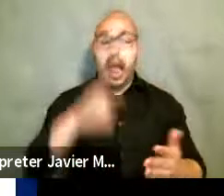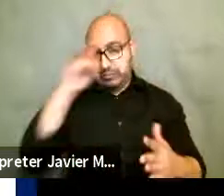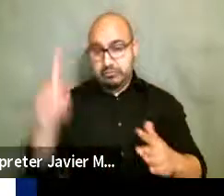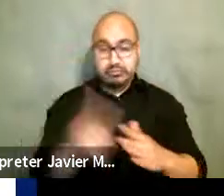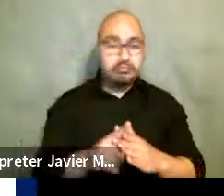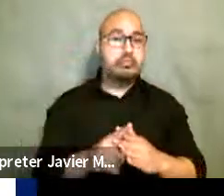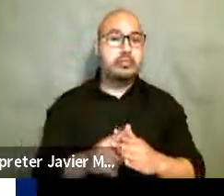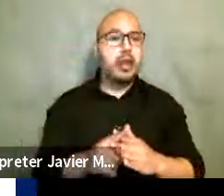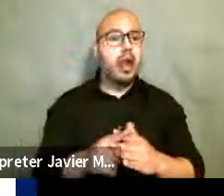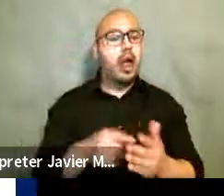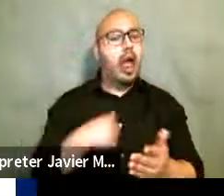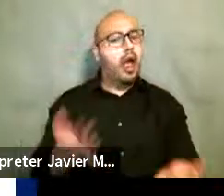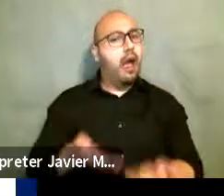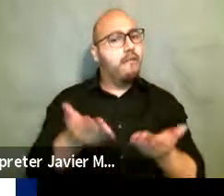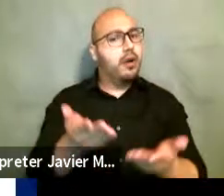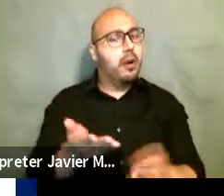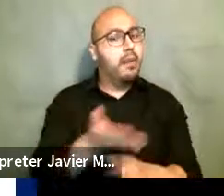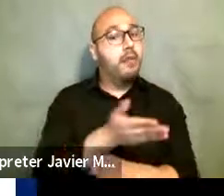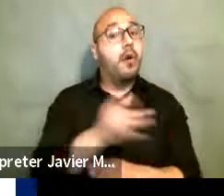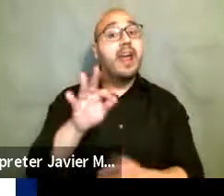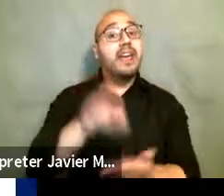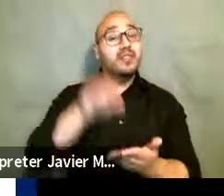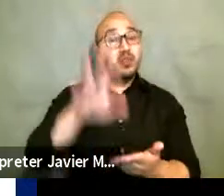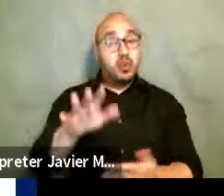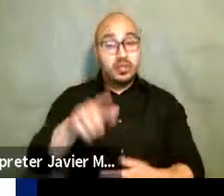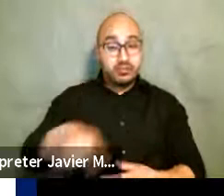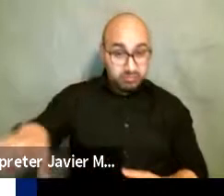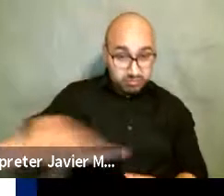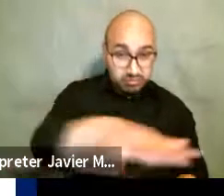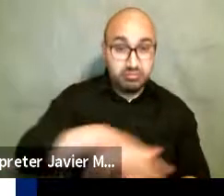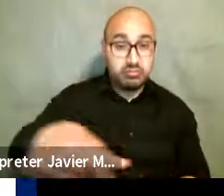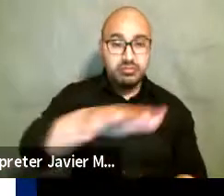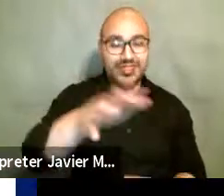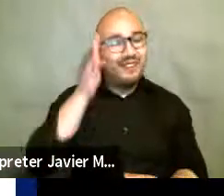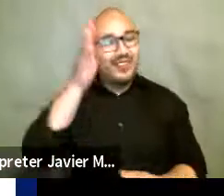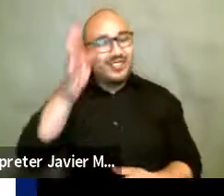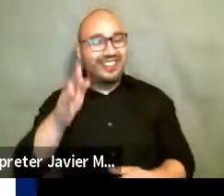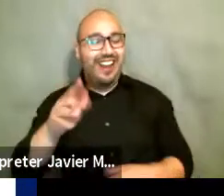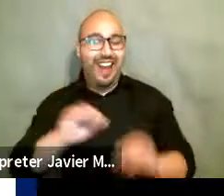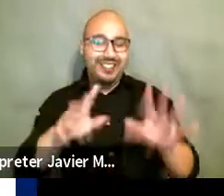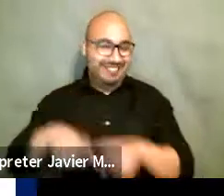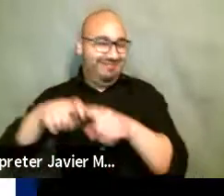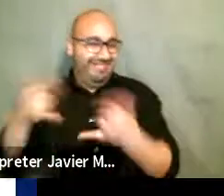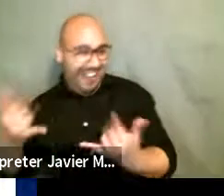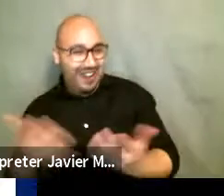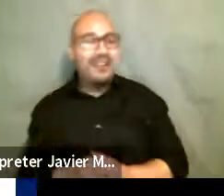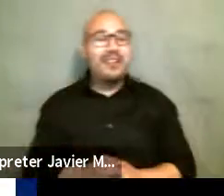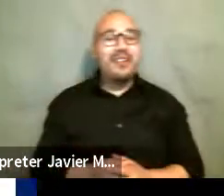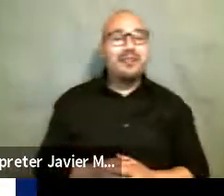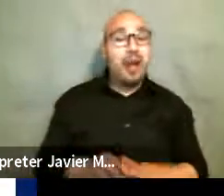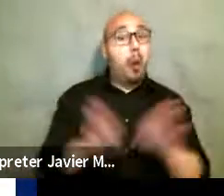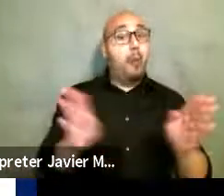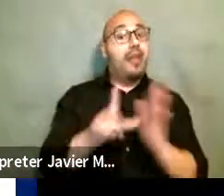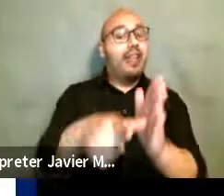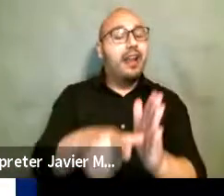this before, if there are students out there in the future, of course, not right now, who would like to show